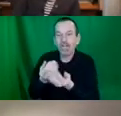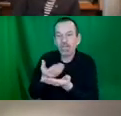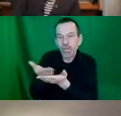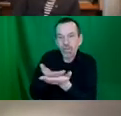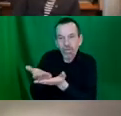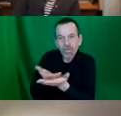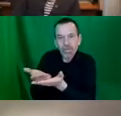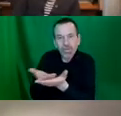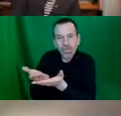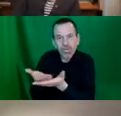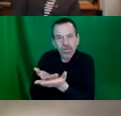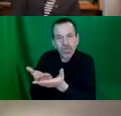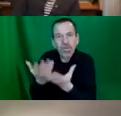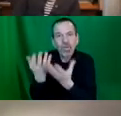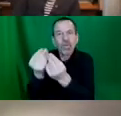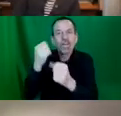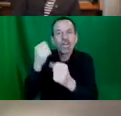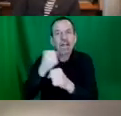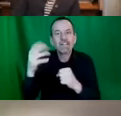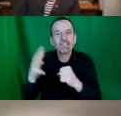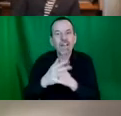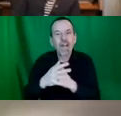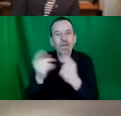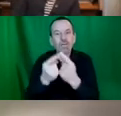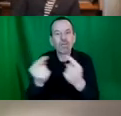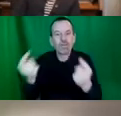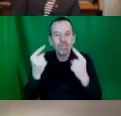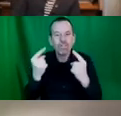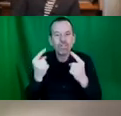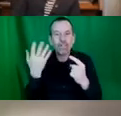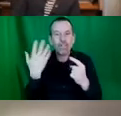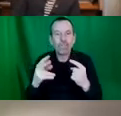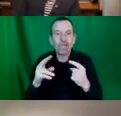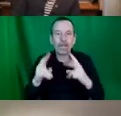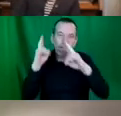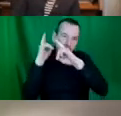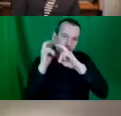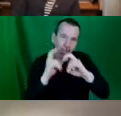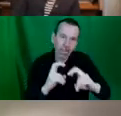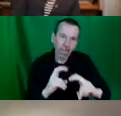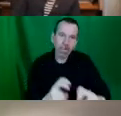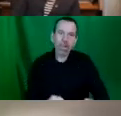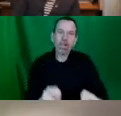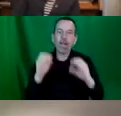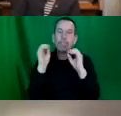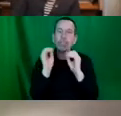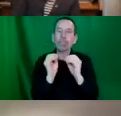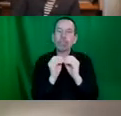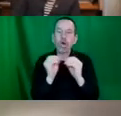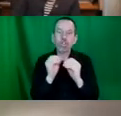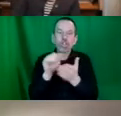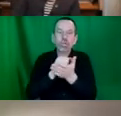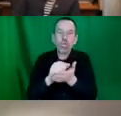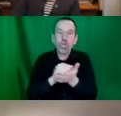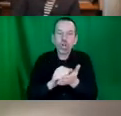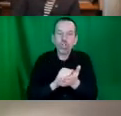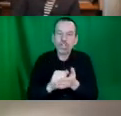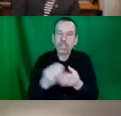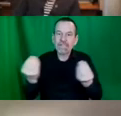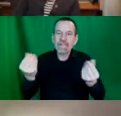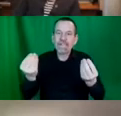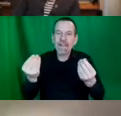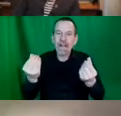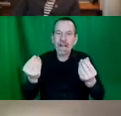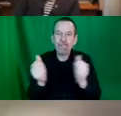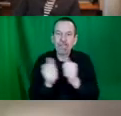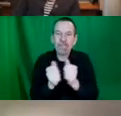Glasgow University. Through this remote project, we analysed the effects of blotter washing on painted paper and textile samples. On